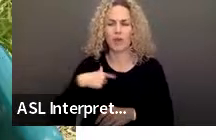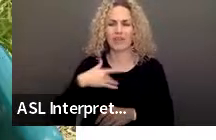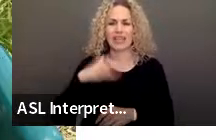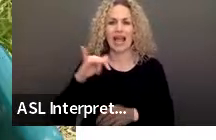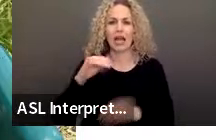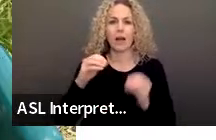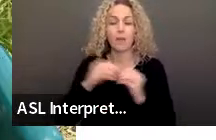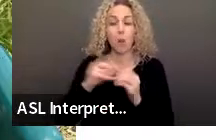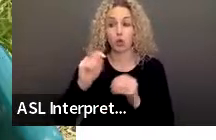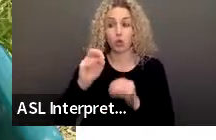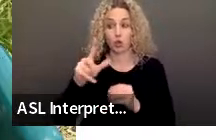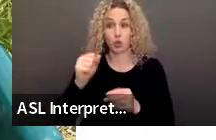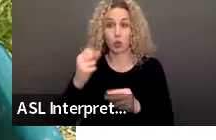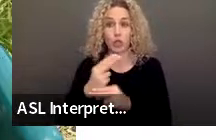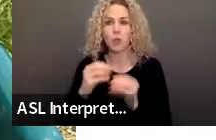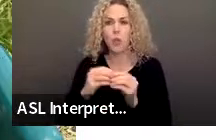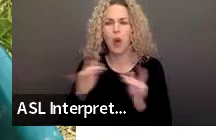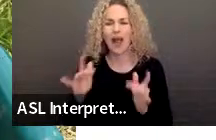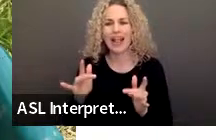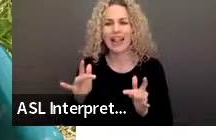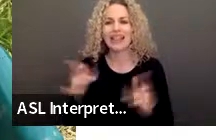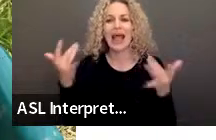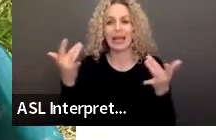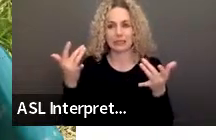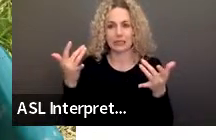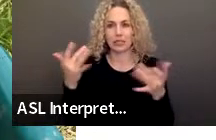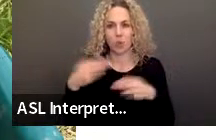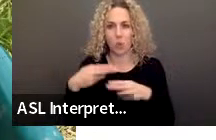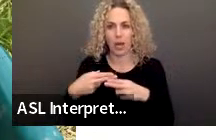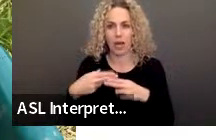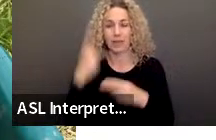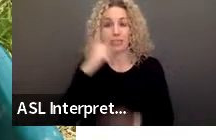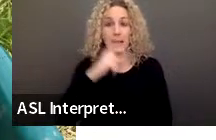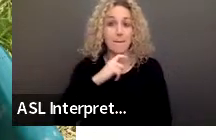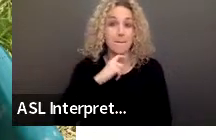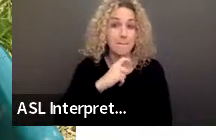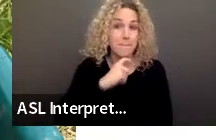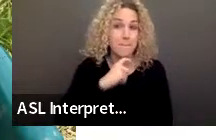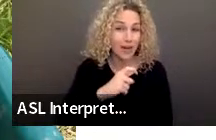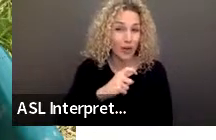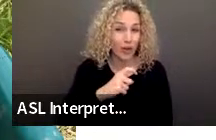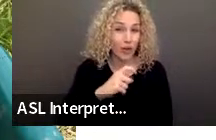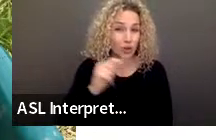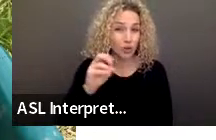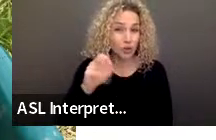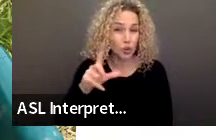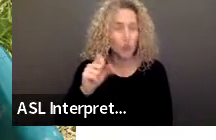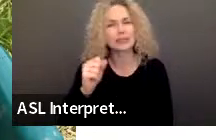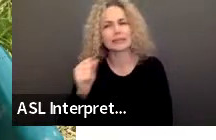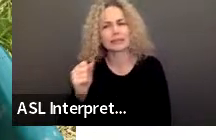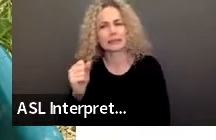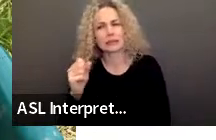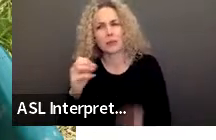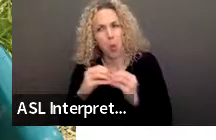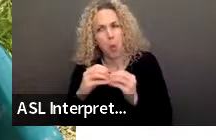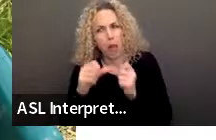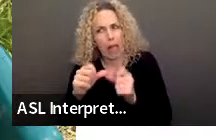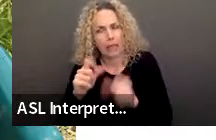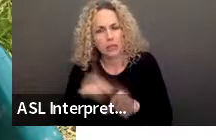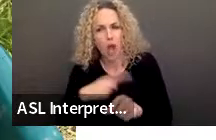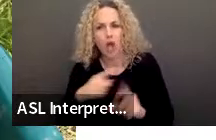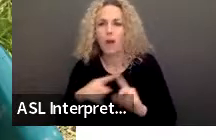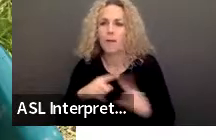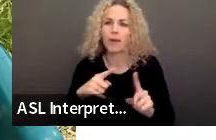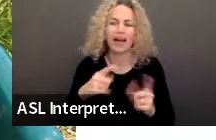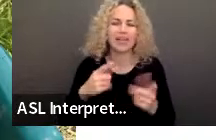lighter weight tools available to people for whom metal tools, which are typically our preference because they last longer, are not